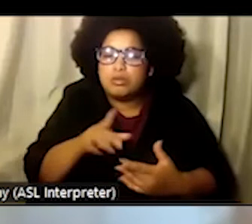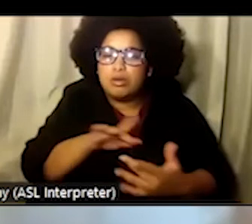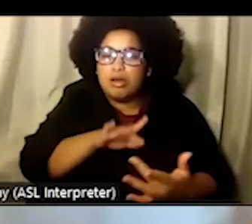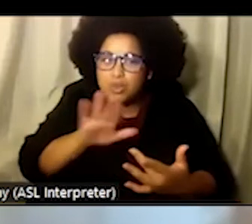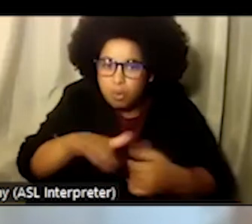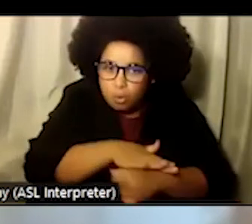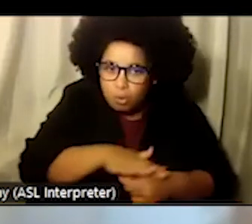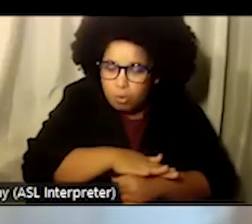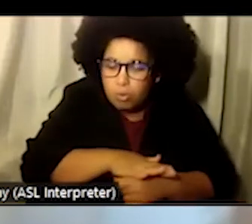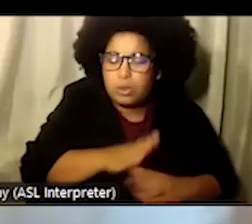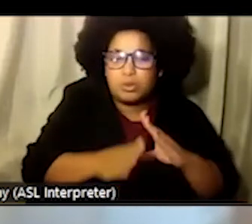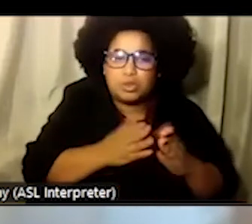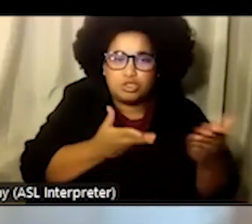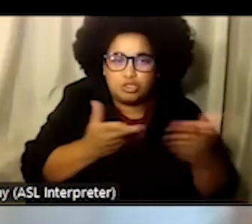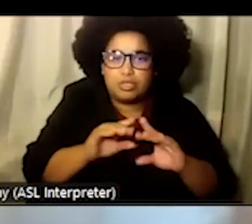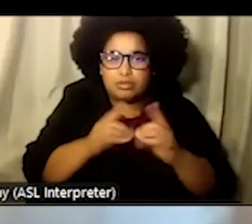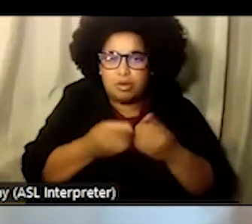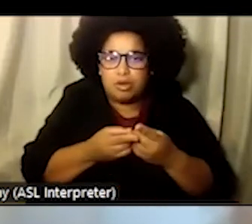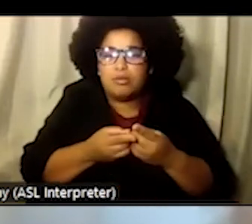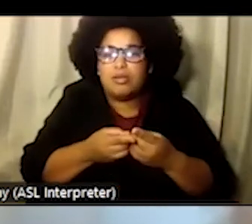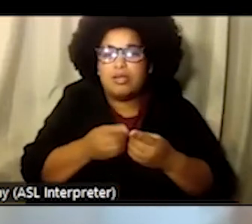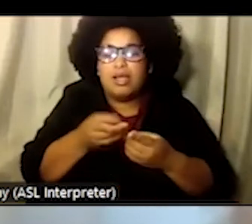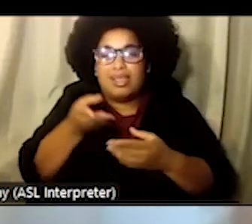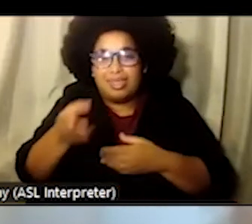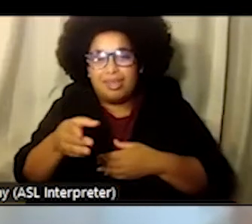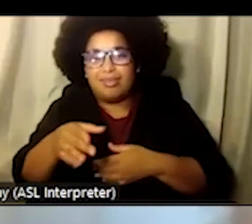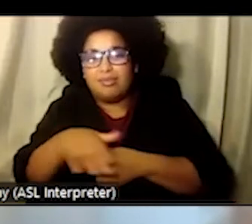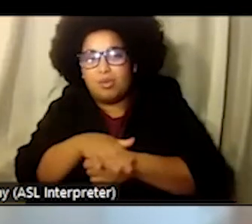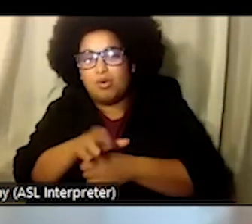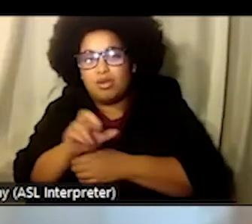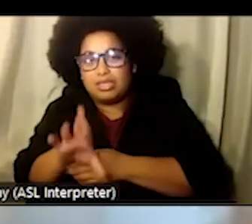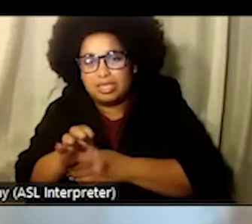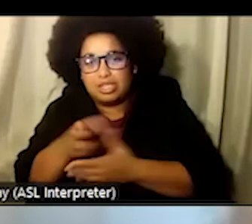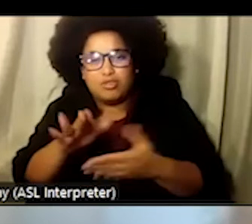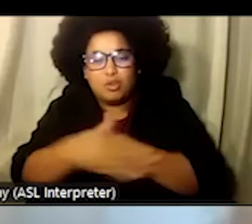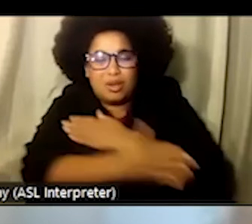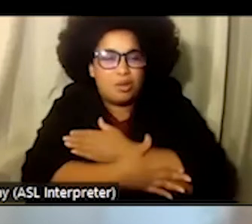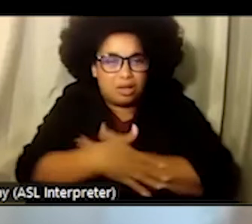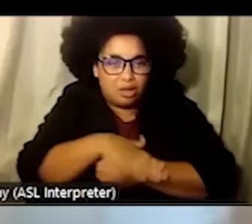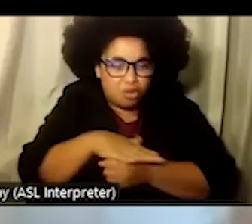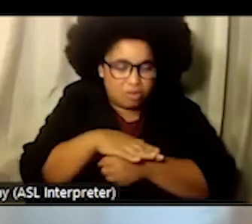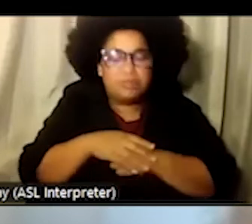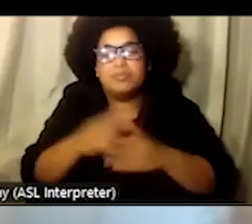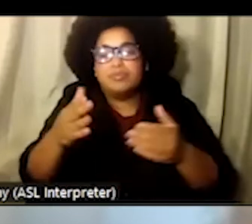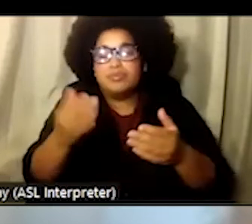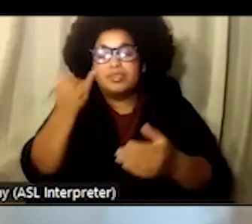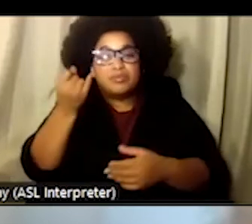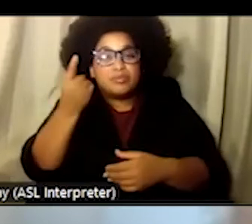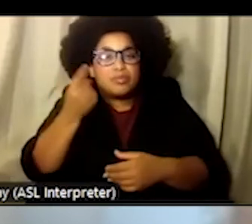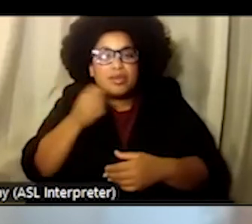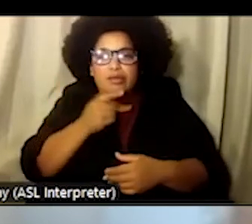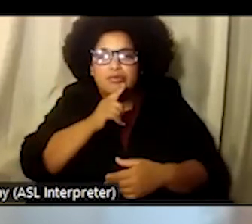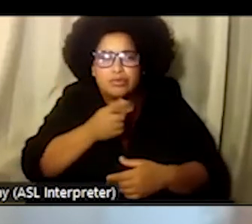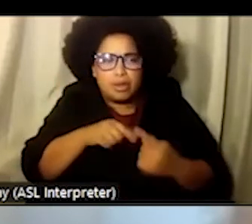local community services department at the regional center that serves the county that you are providing that service in. If you are unsure